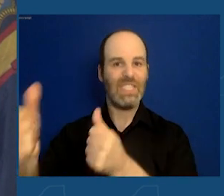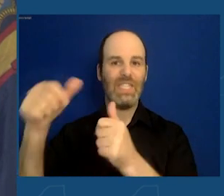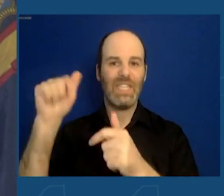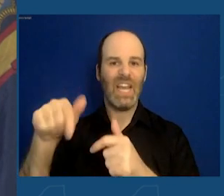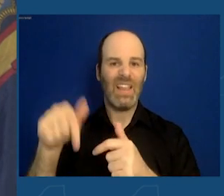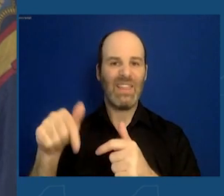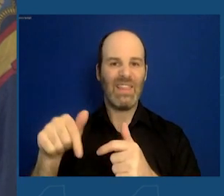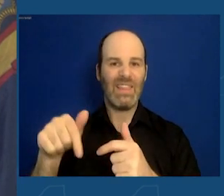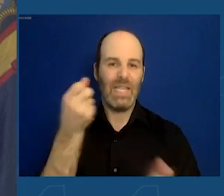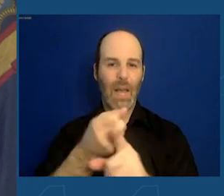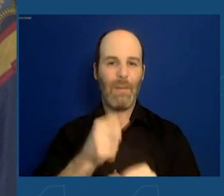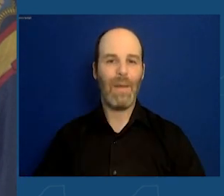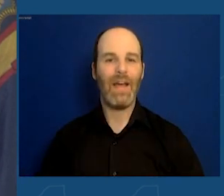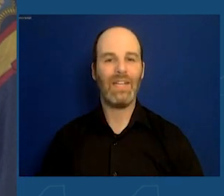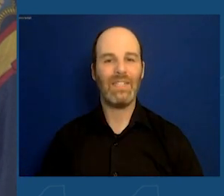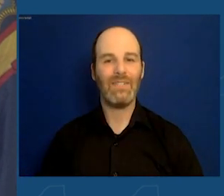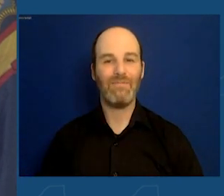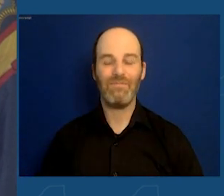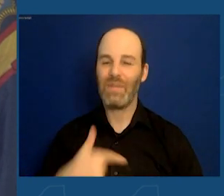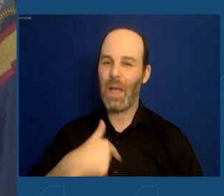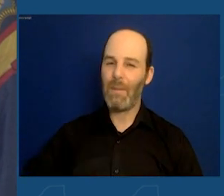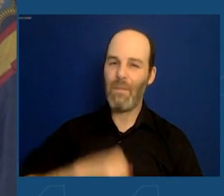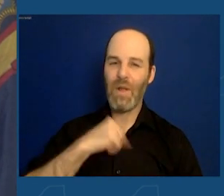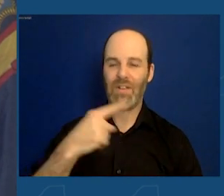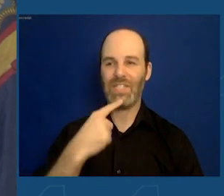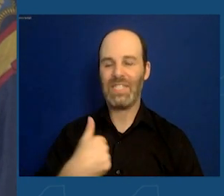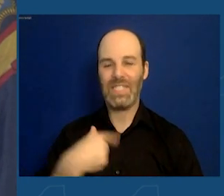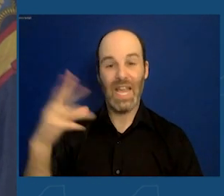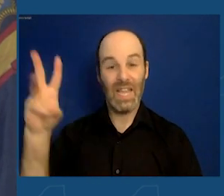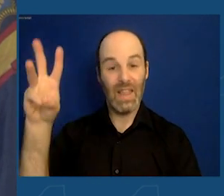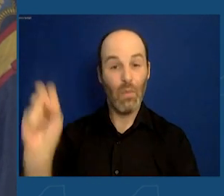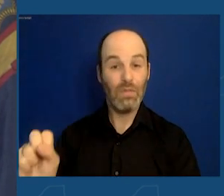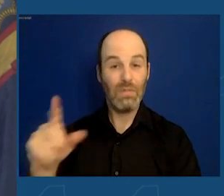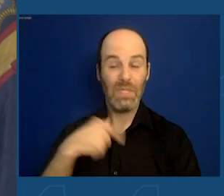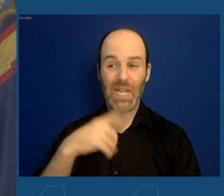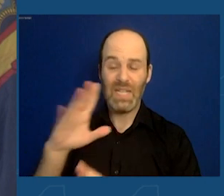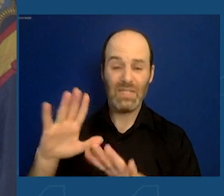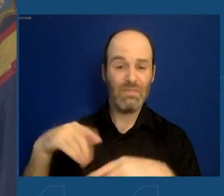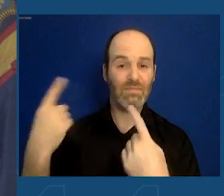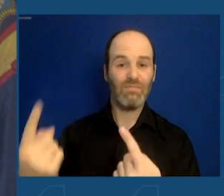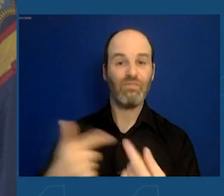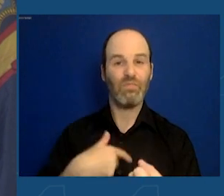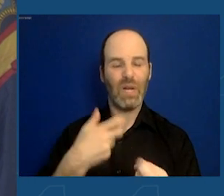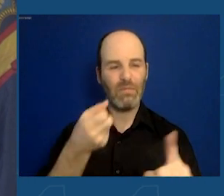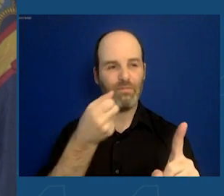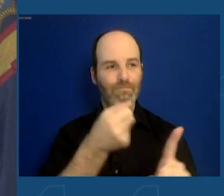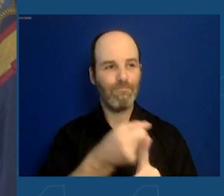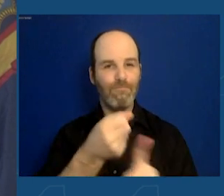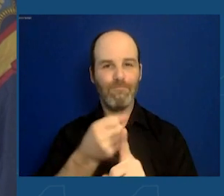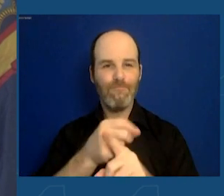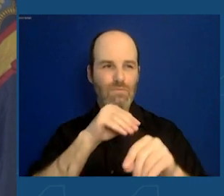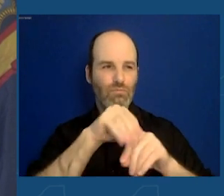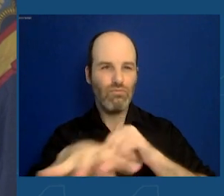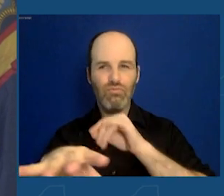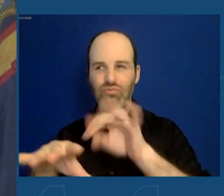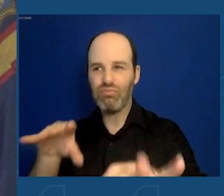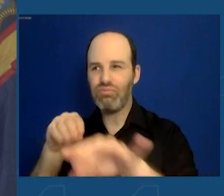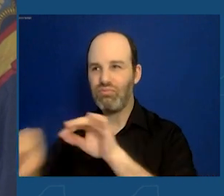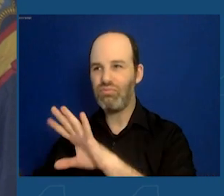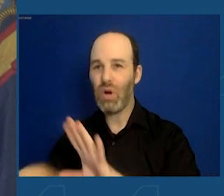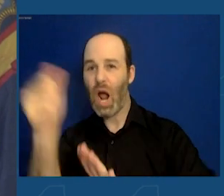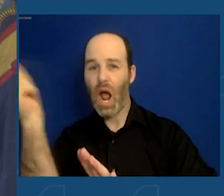that the global success of Wolfspeed has served as a catalyst, attracting other industry leaders to join us in this transformative